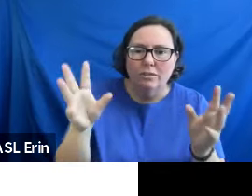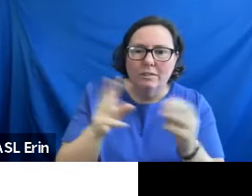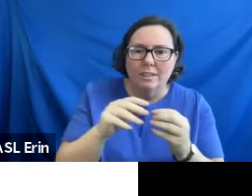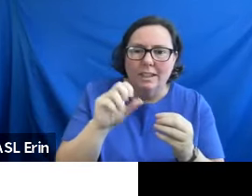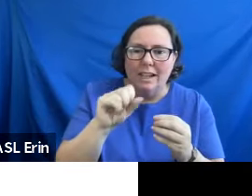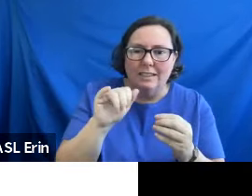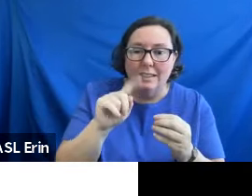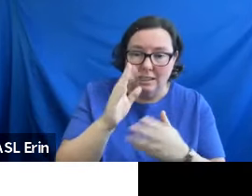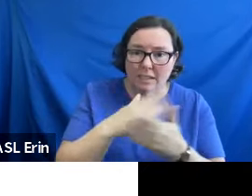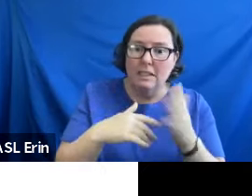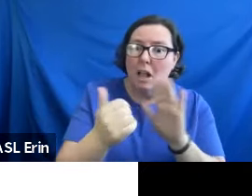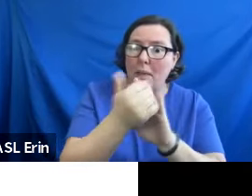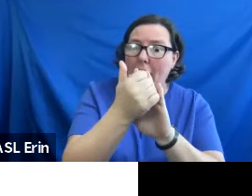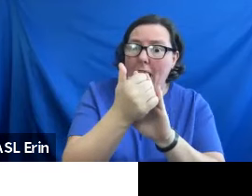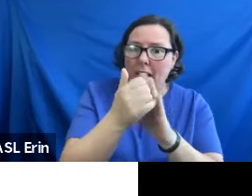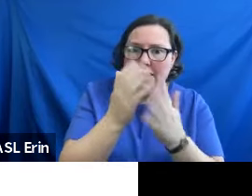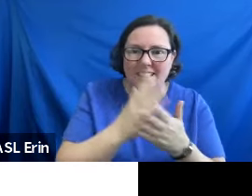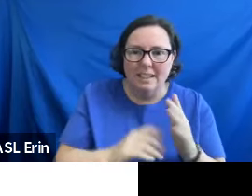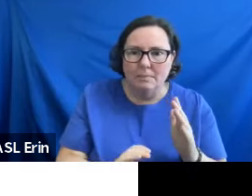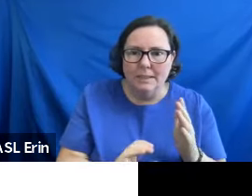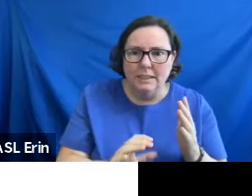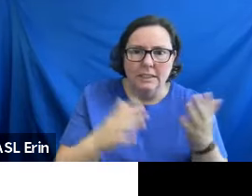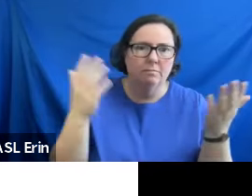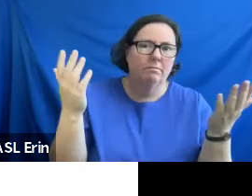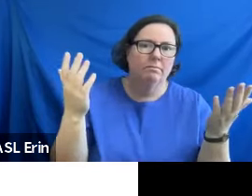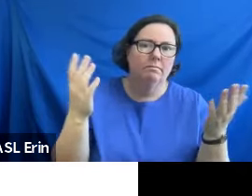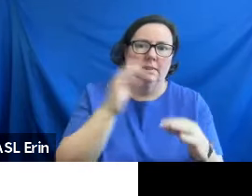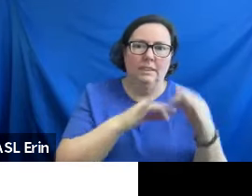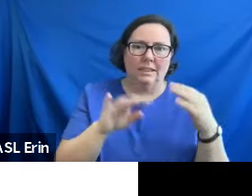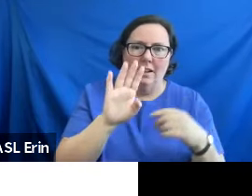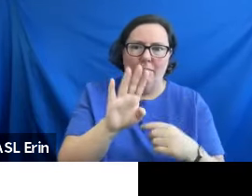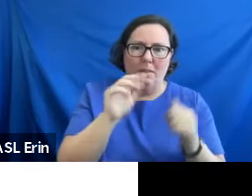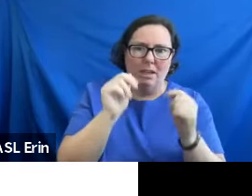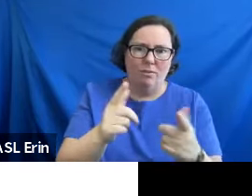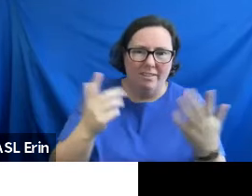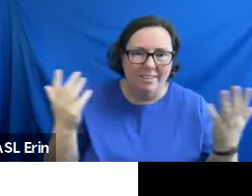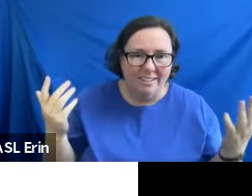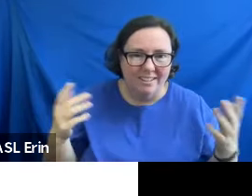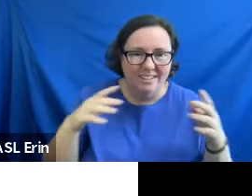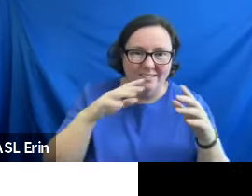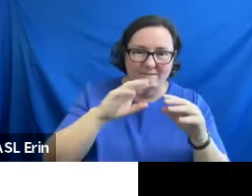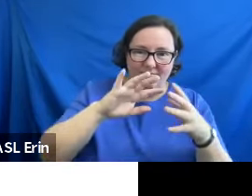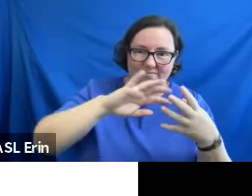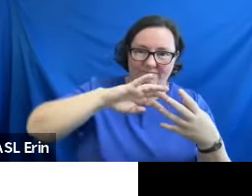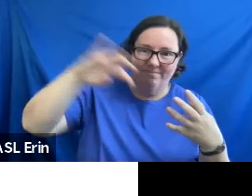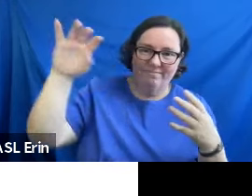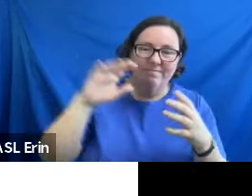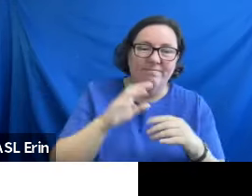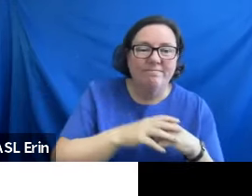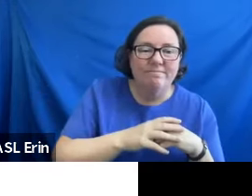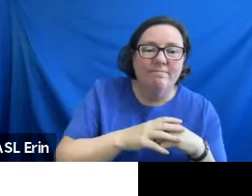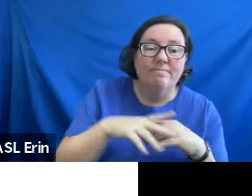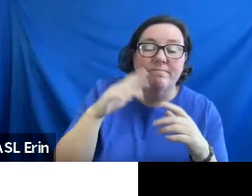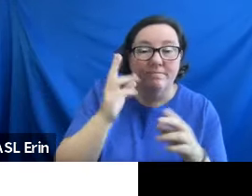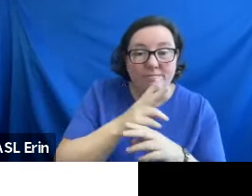C's, as is illustrated by the vertical spread in this graph. To use